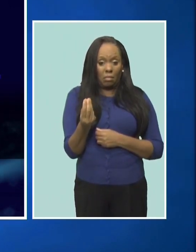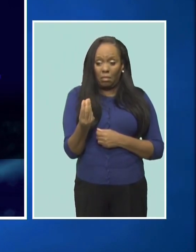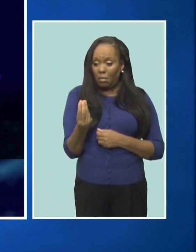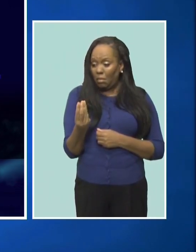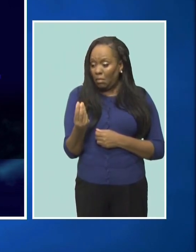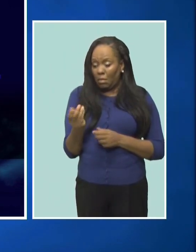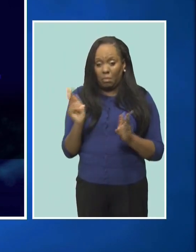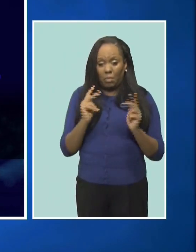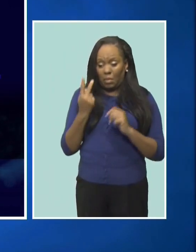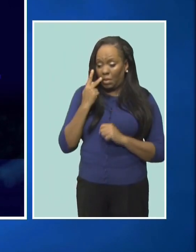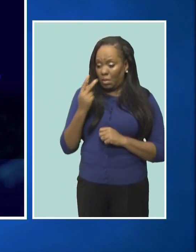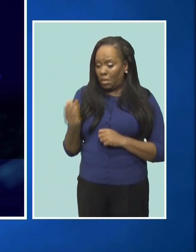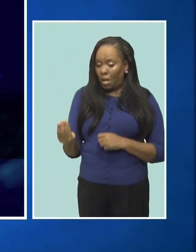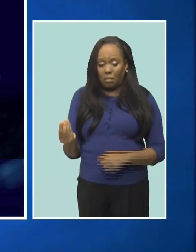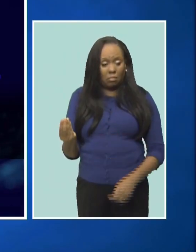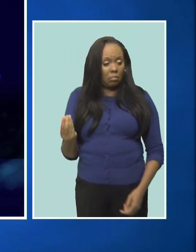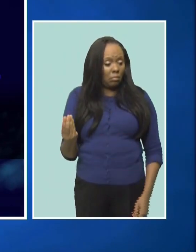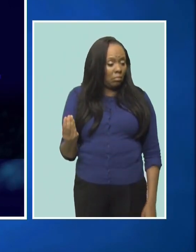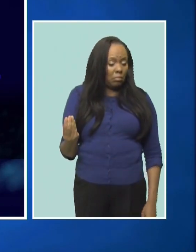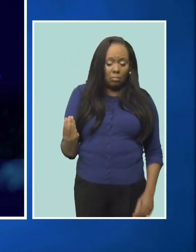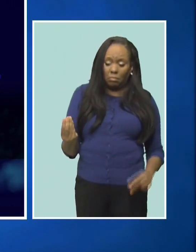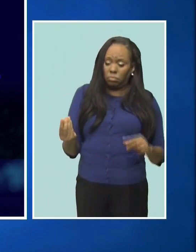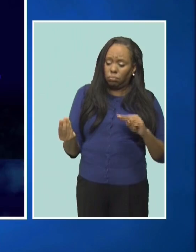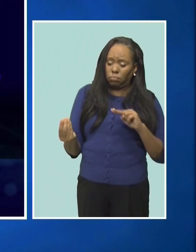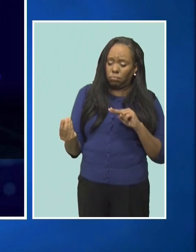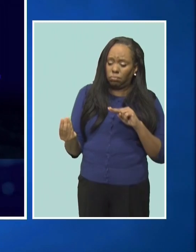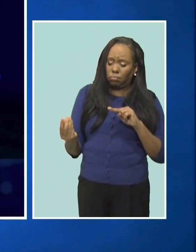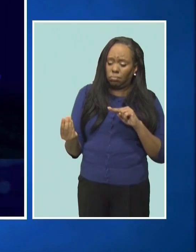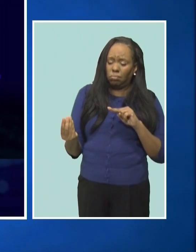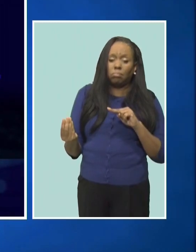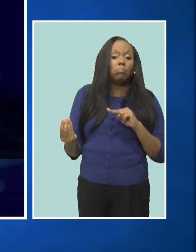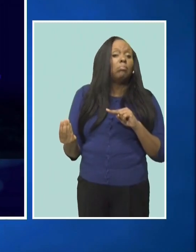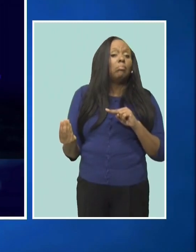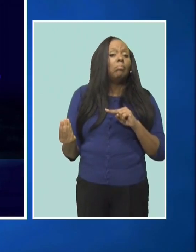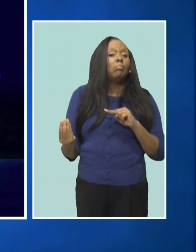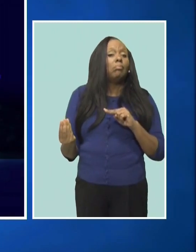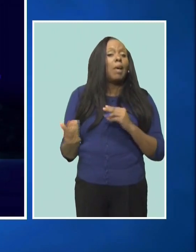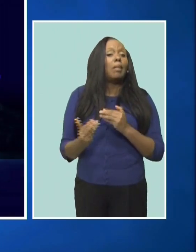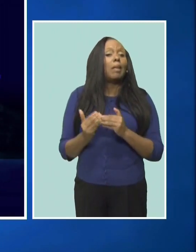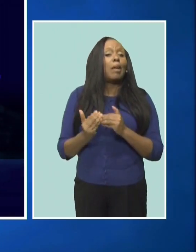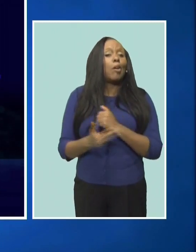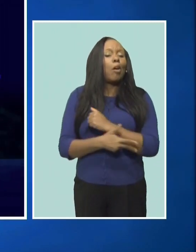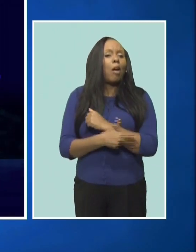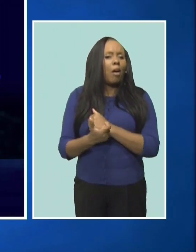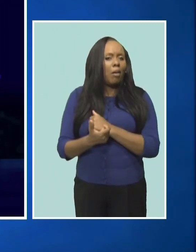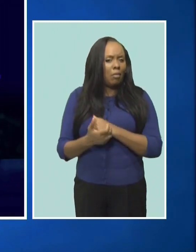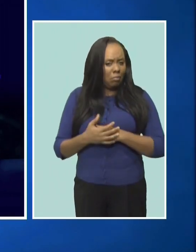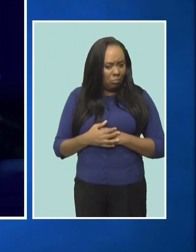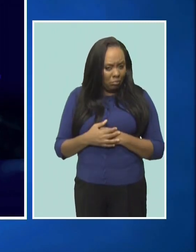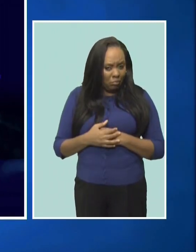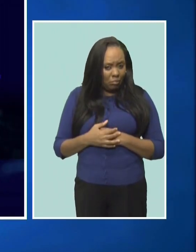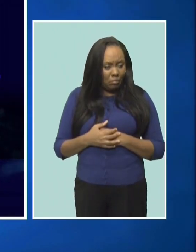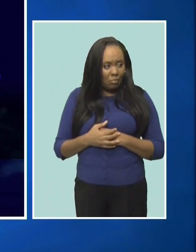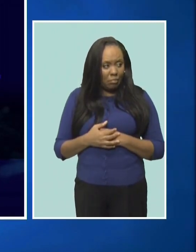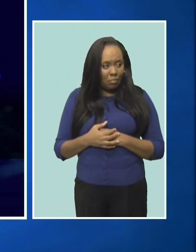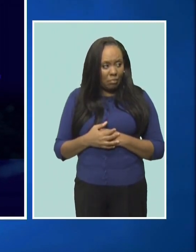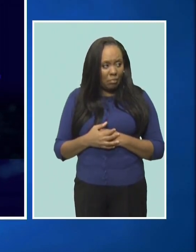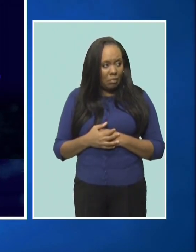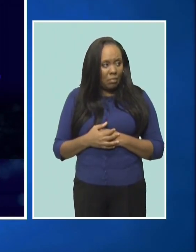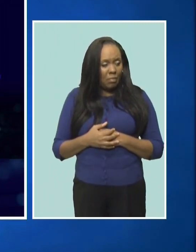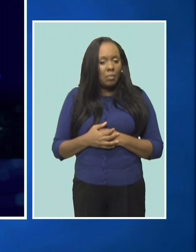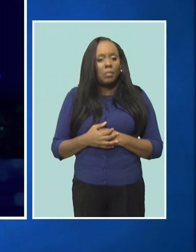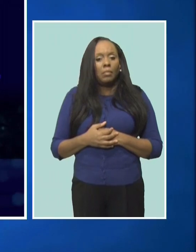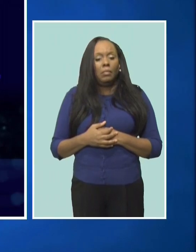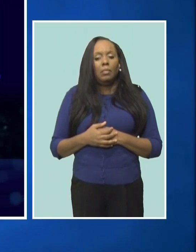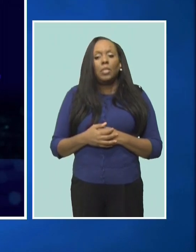for persons to be robbed, for a van to be hijacked, because people have the perception there's a